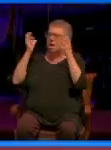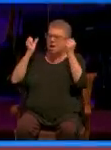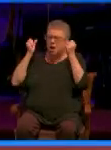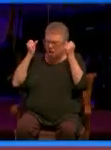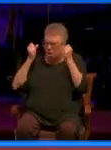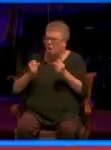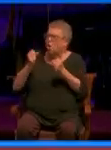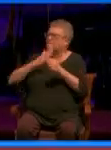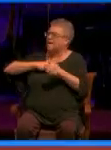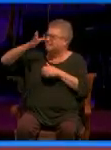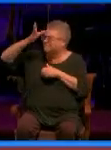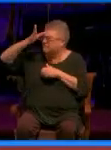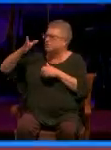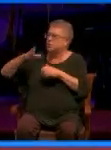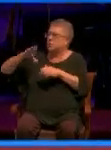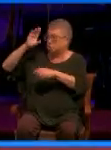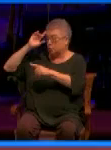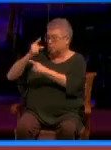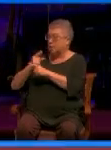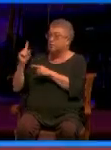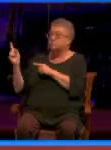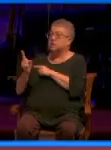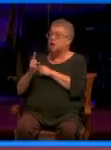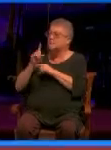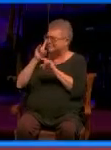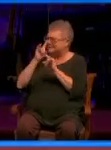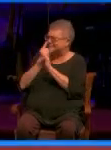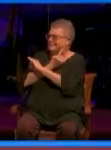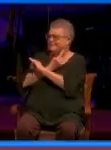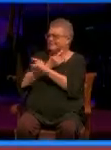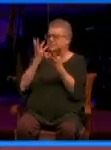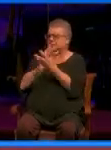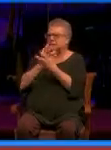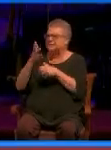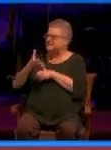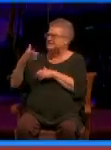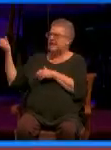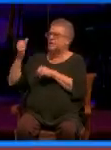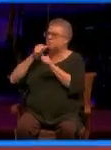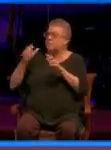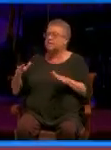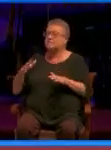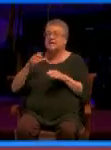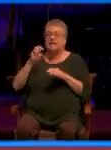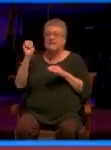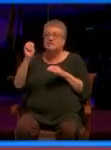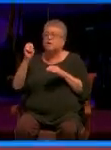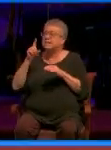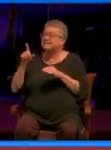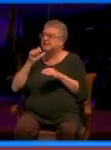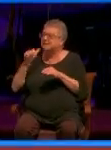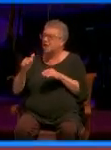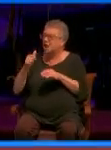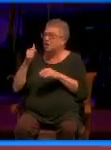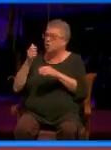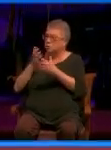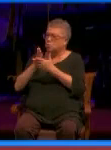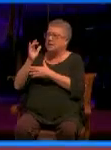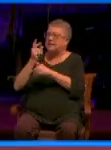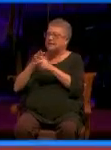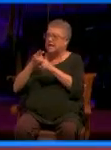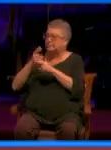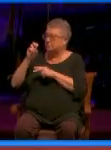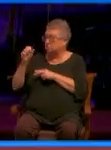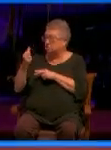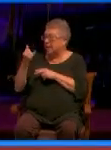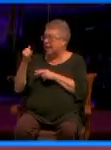father.' But he said, 'Your brother has come deceitfully and he has taken away your blessing.' And Esau said, 'Is he not rightly named Jacob?'" He's using a